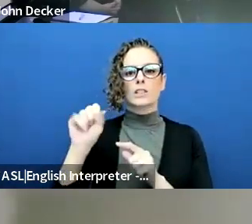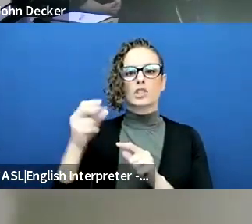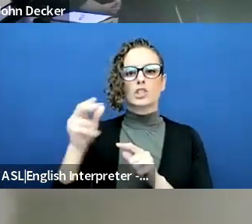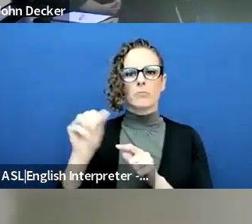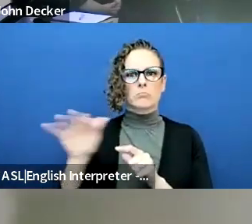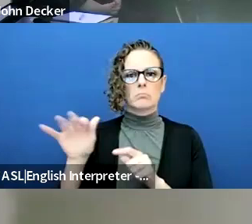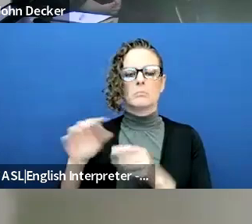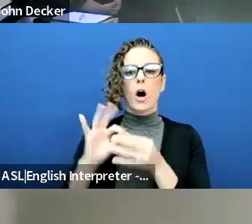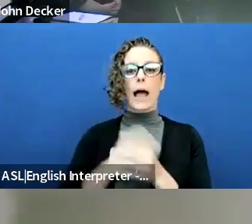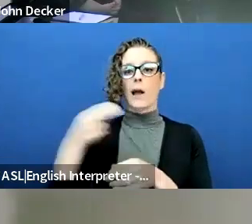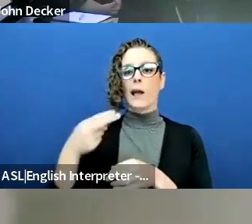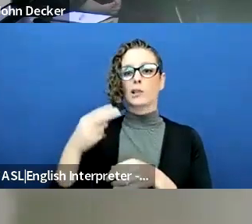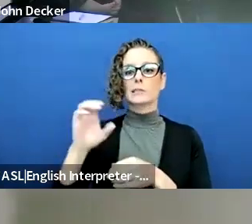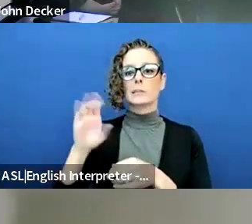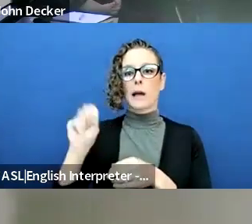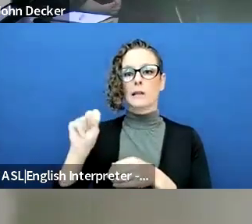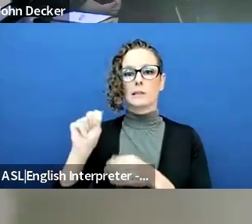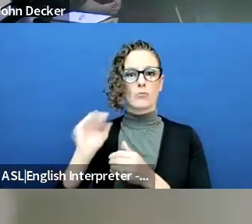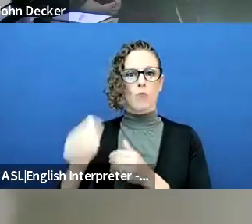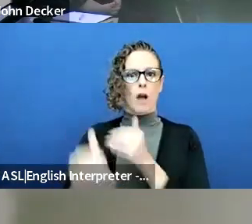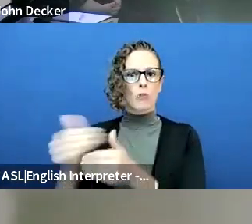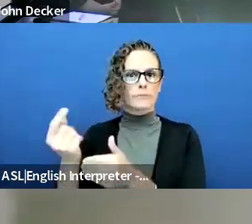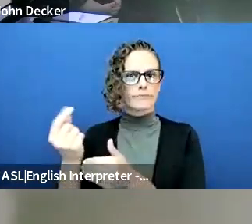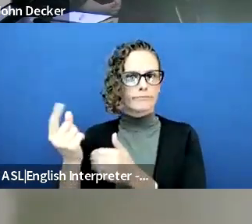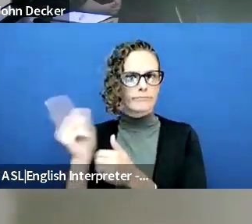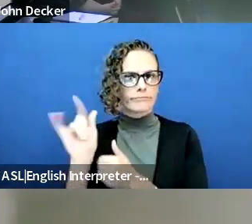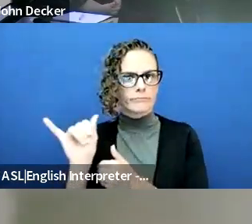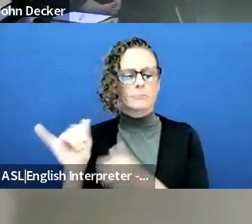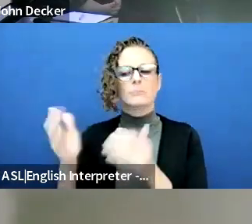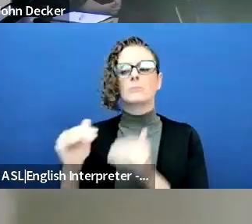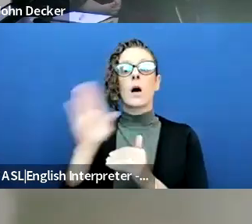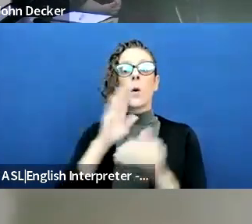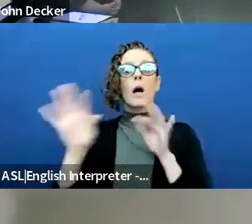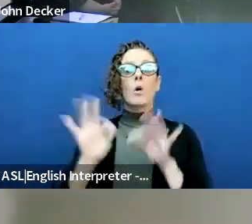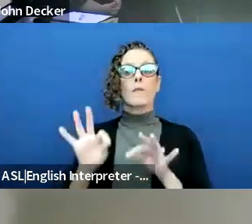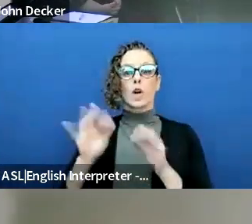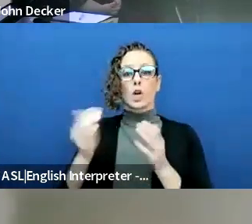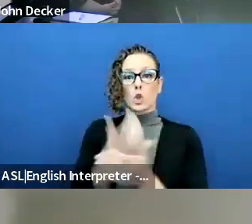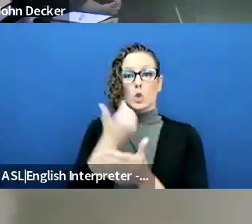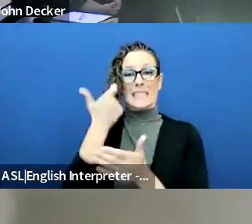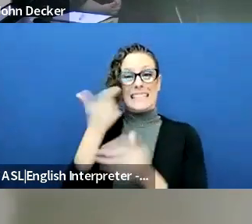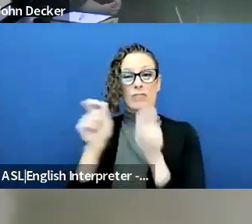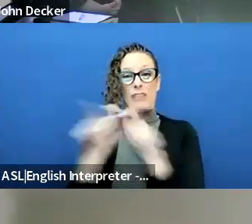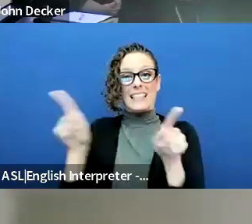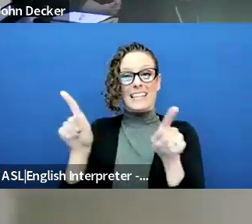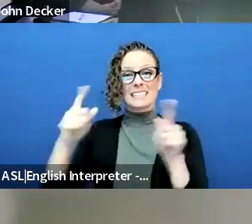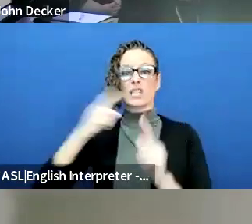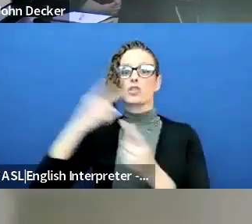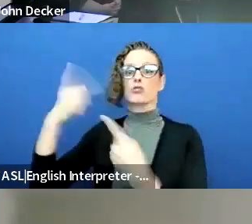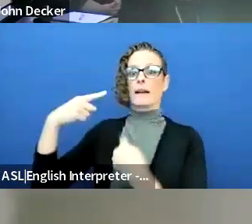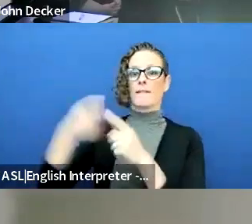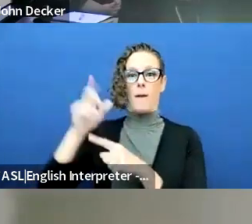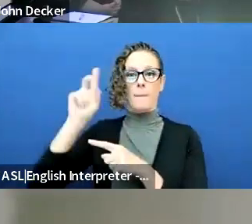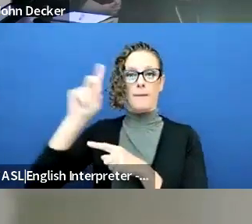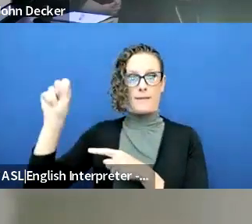our HCBS project progress. We are going to go over the newly released directive from the